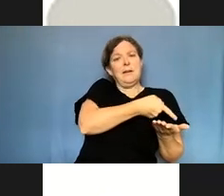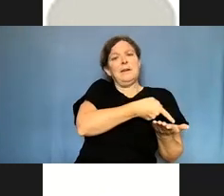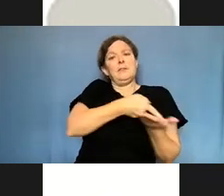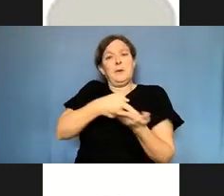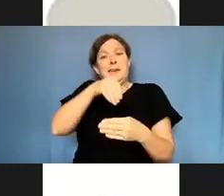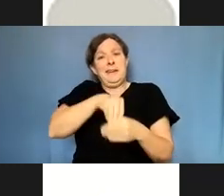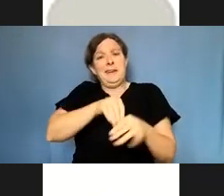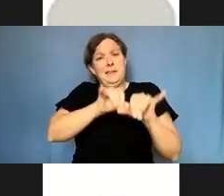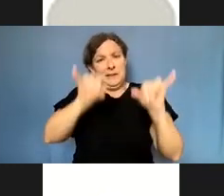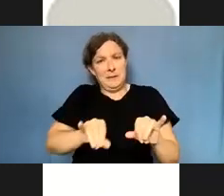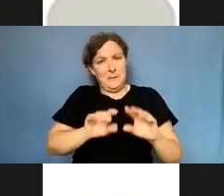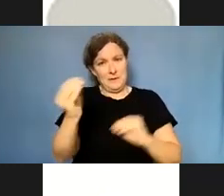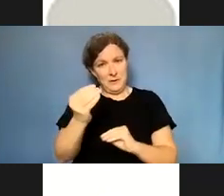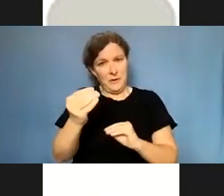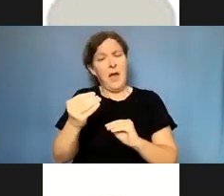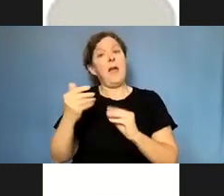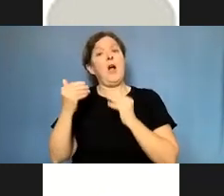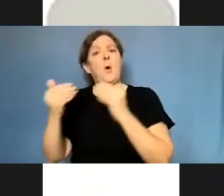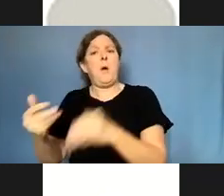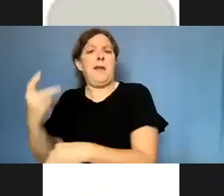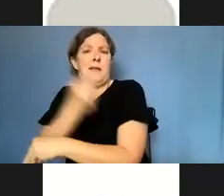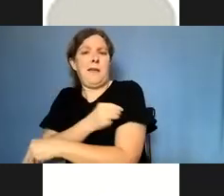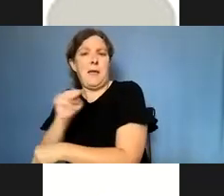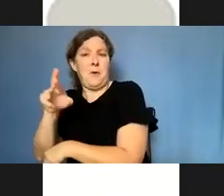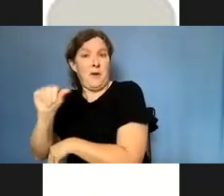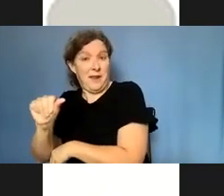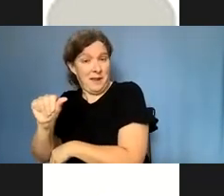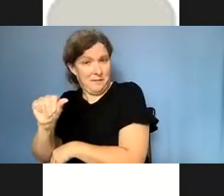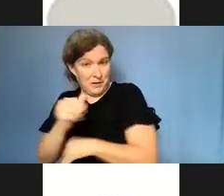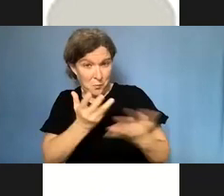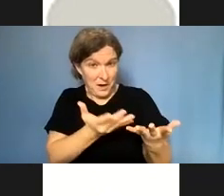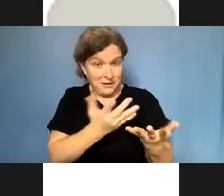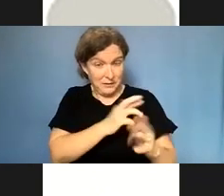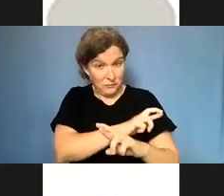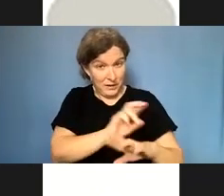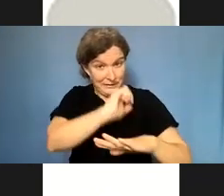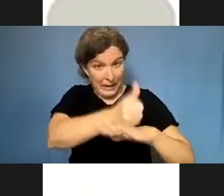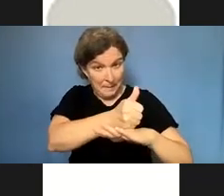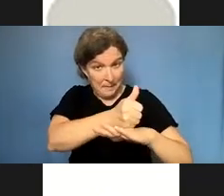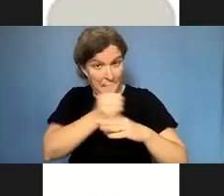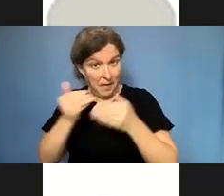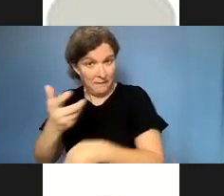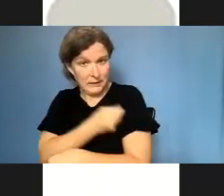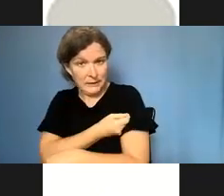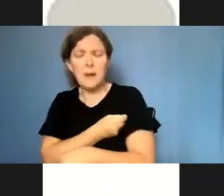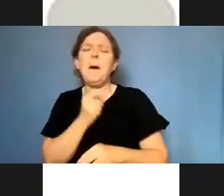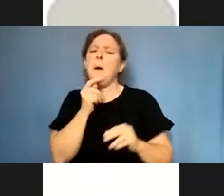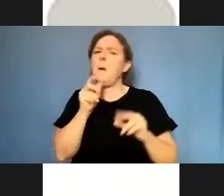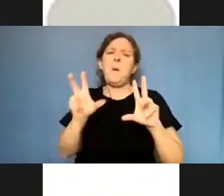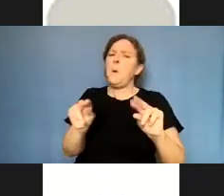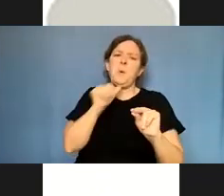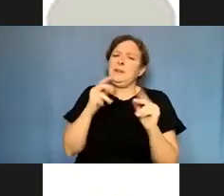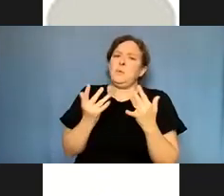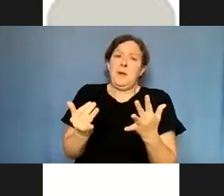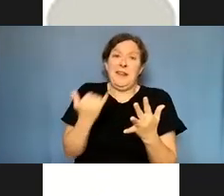get the mRNA dose I need to be fully vaccinated here? We get that question a lot. And the answer is no. Please, if you need